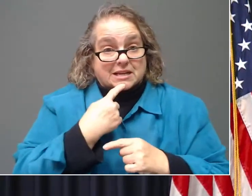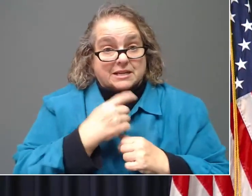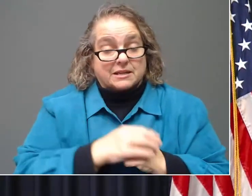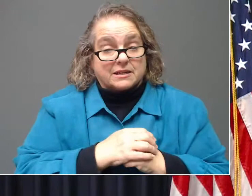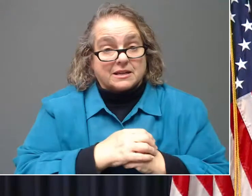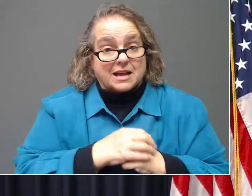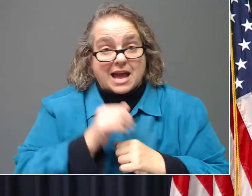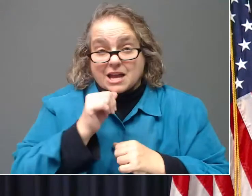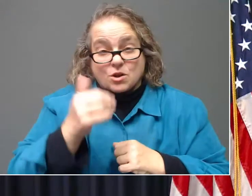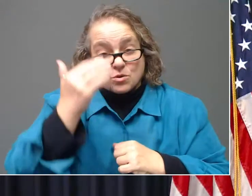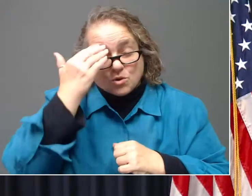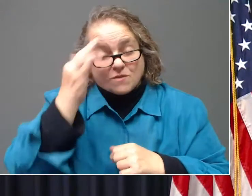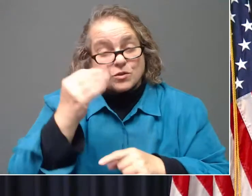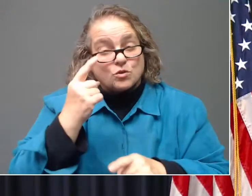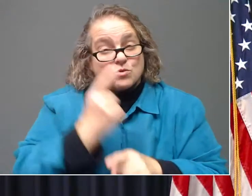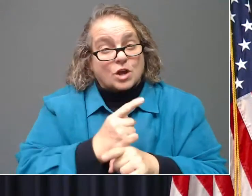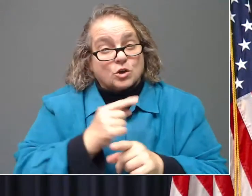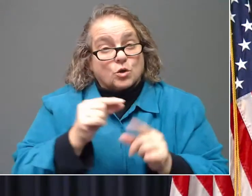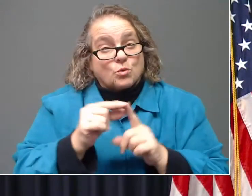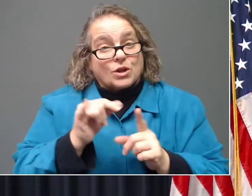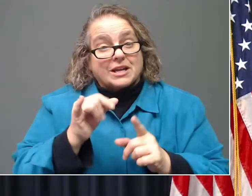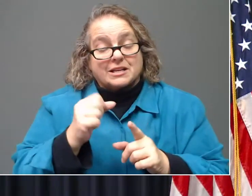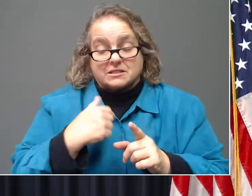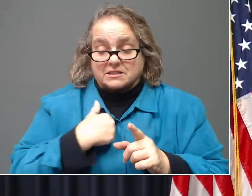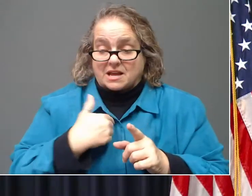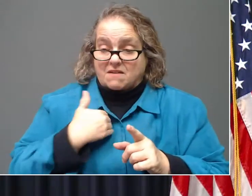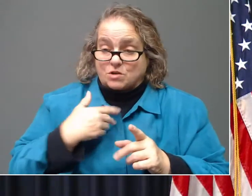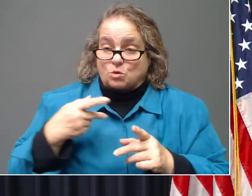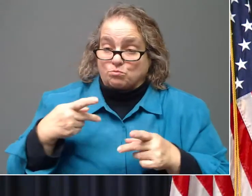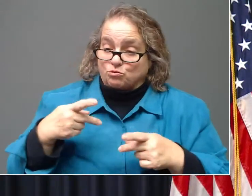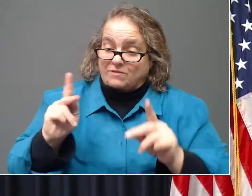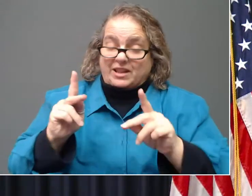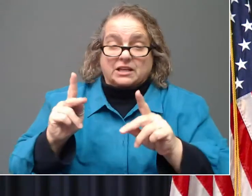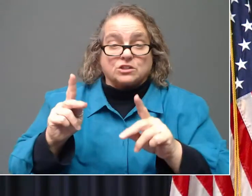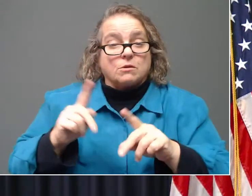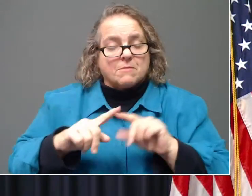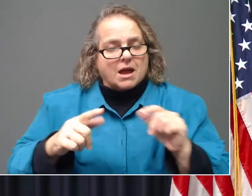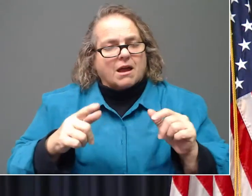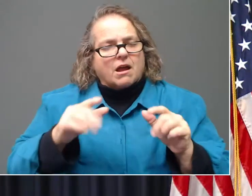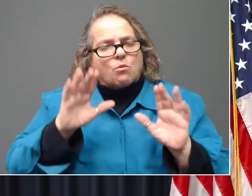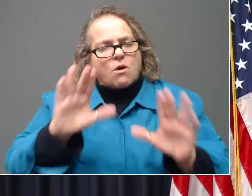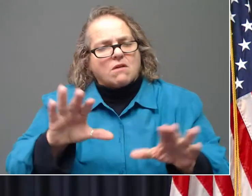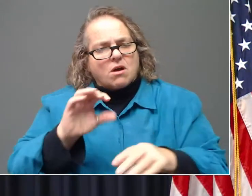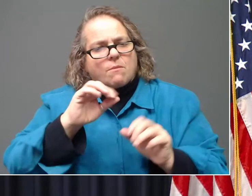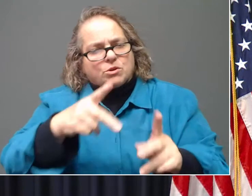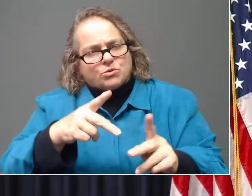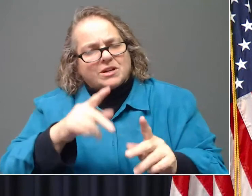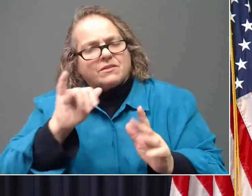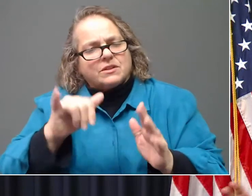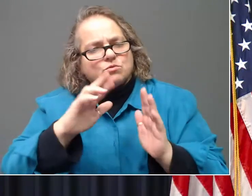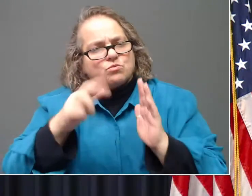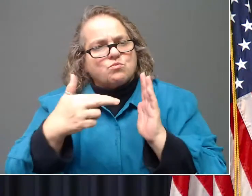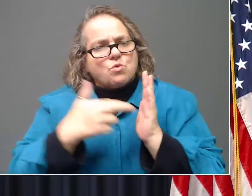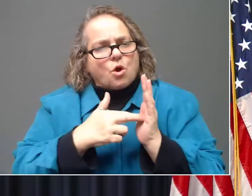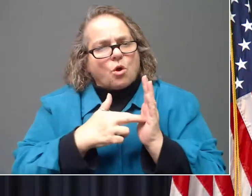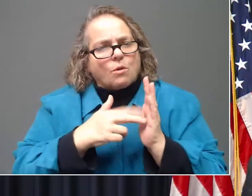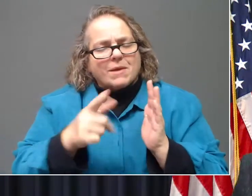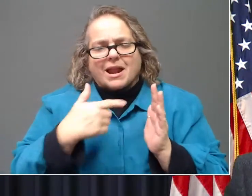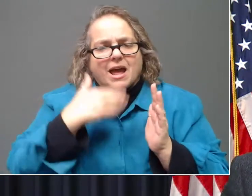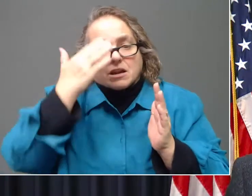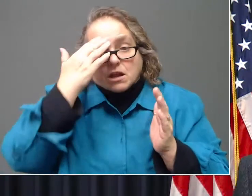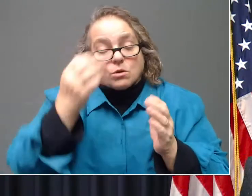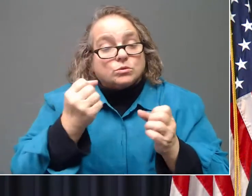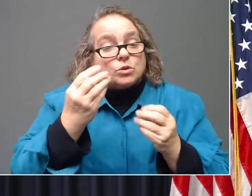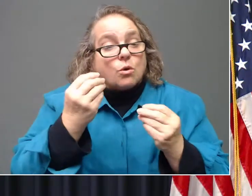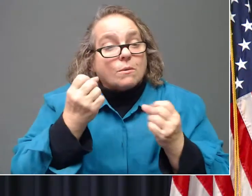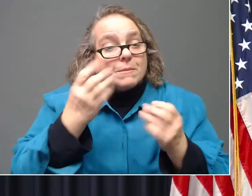right word is privilege or not to have this opportunity or this role, but I know that so many of